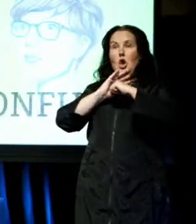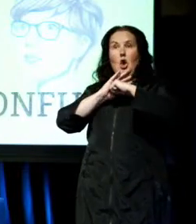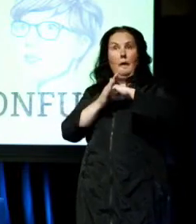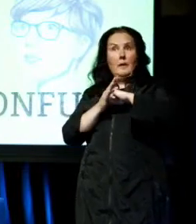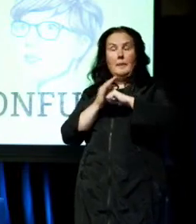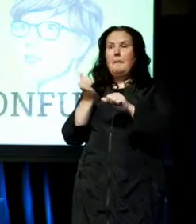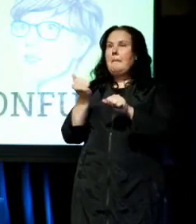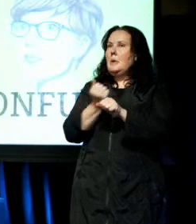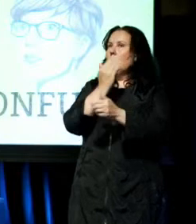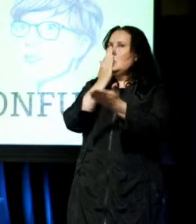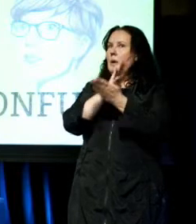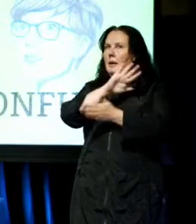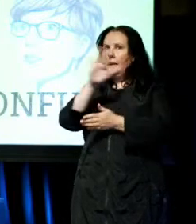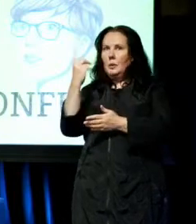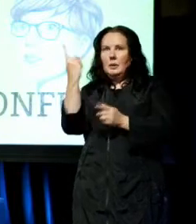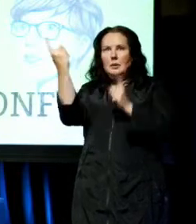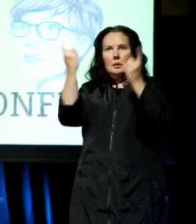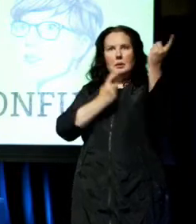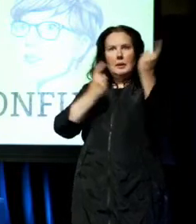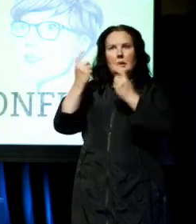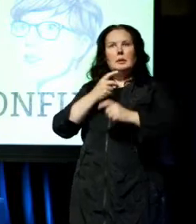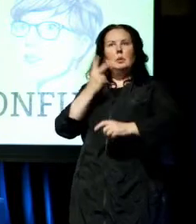be double-vaxxed, and